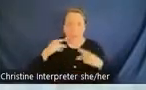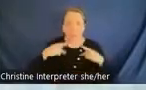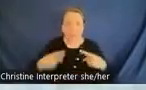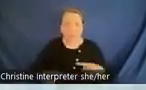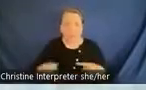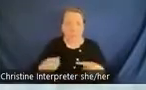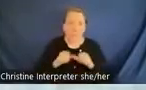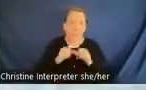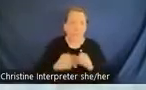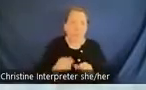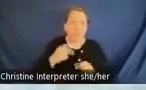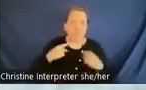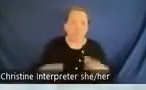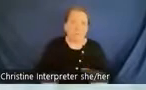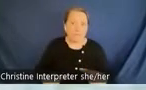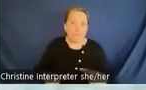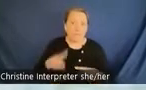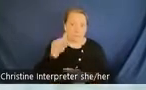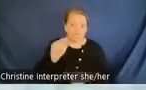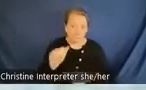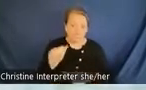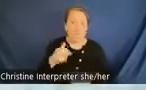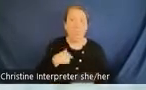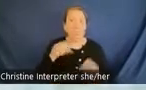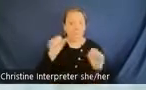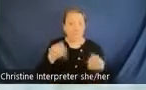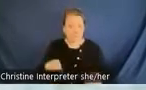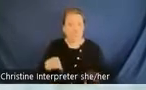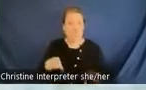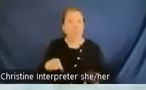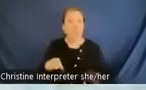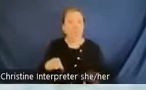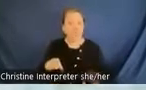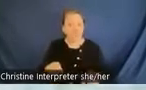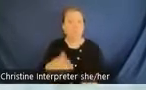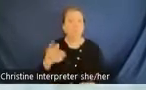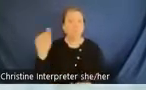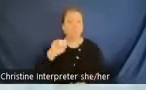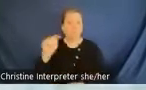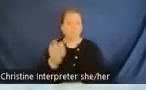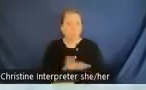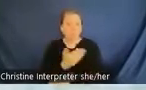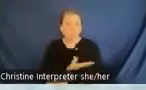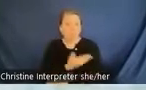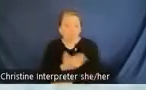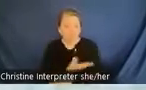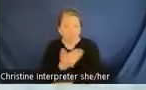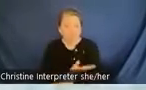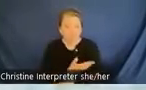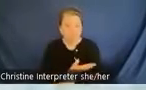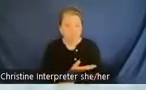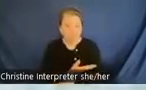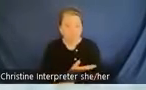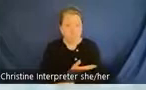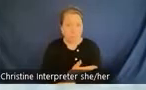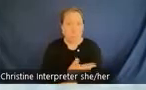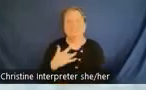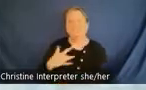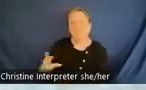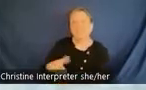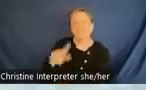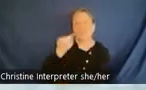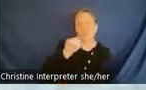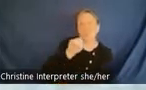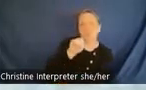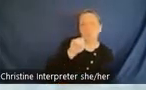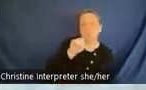a permanent physical disability, we can do, as I mentioned, a bathroom modification, which generally is a tub to shower